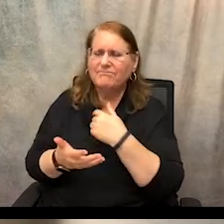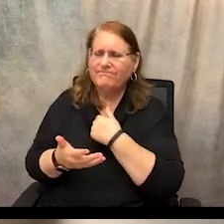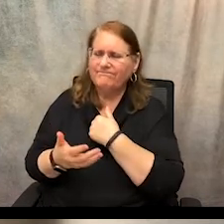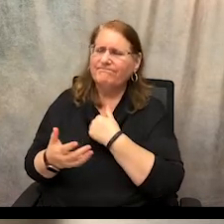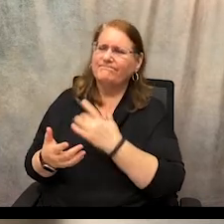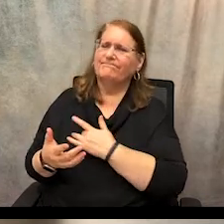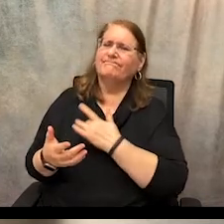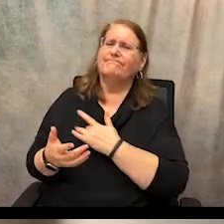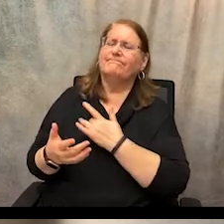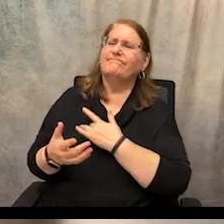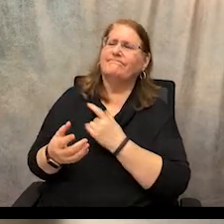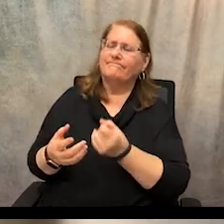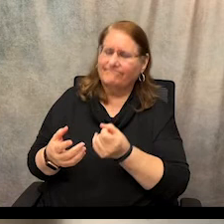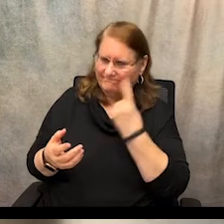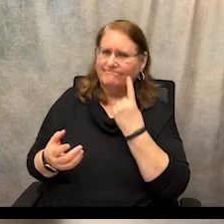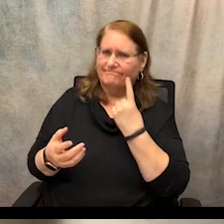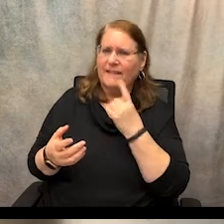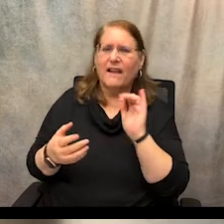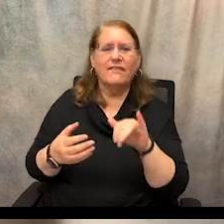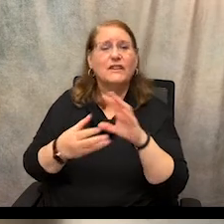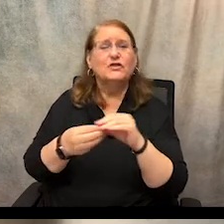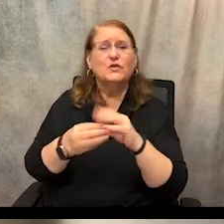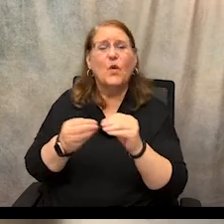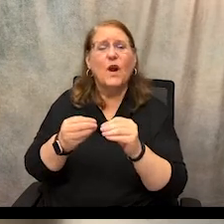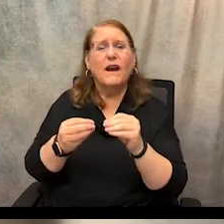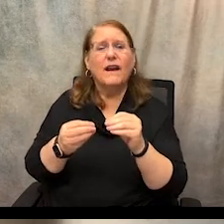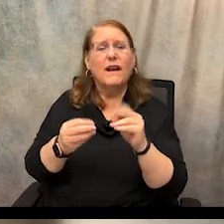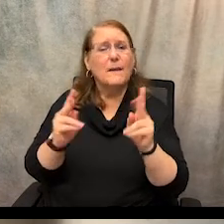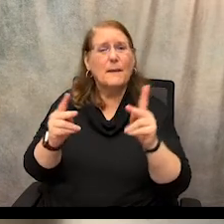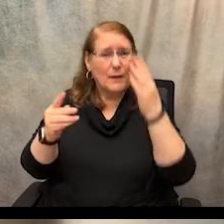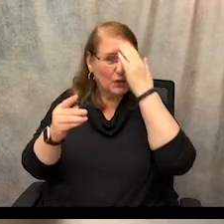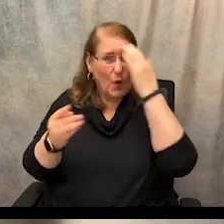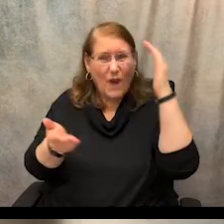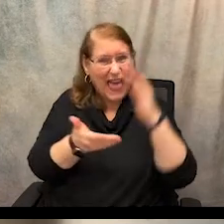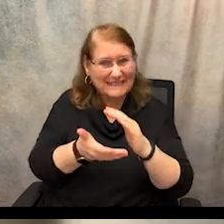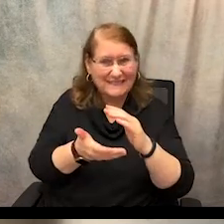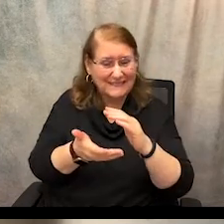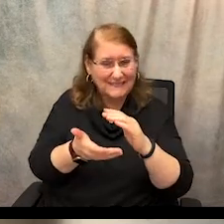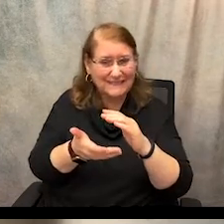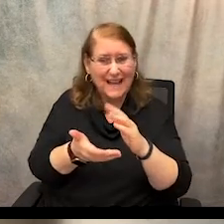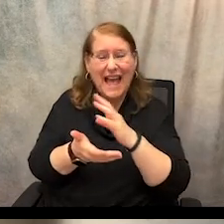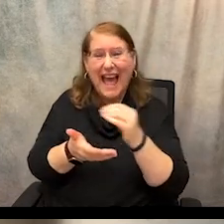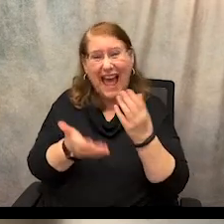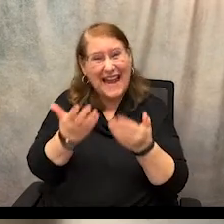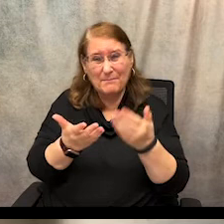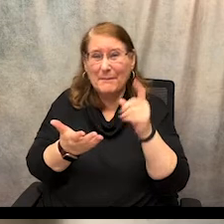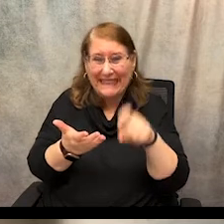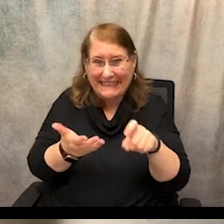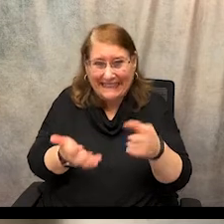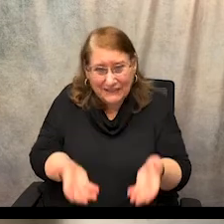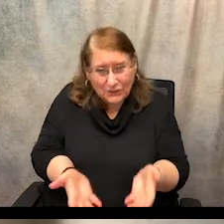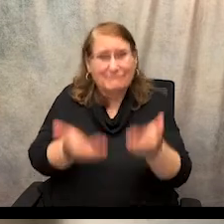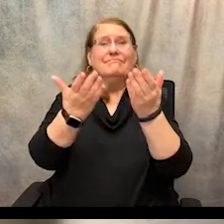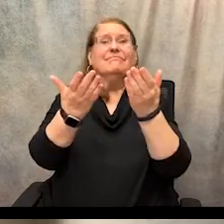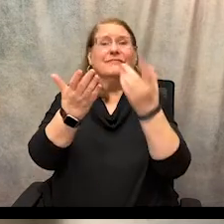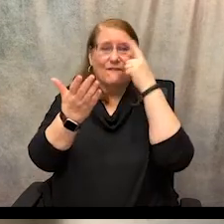clear to me that the story that was lesser known, and in a way. Needing to be